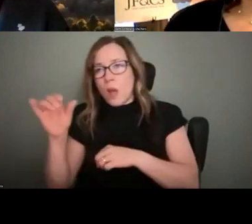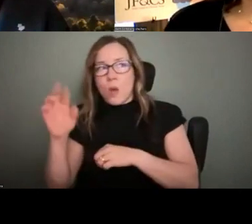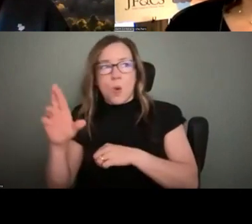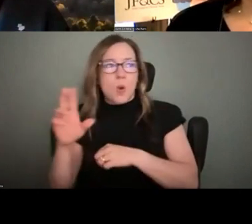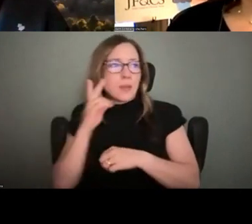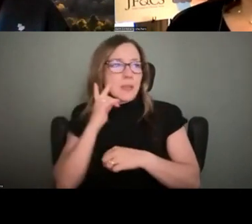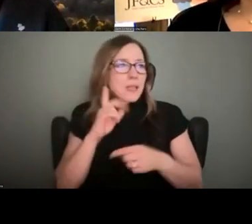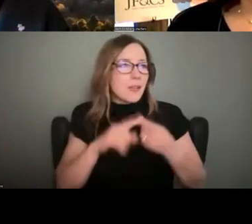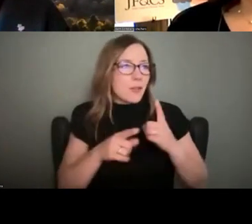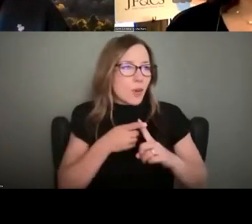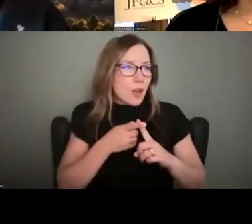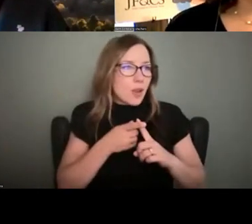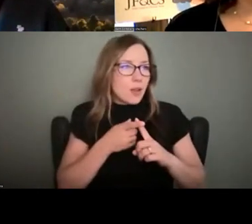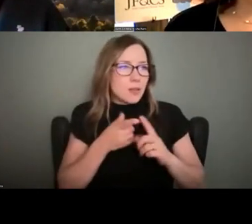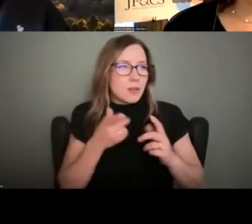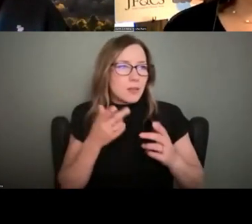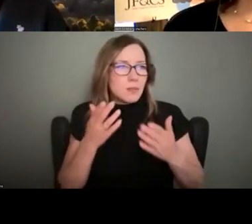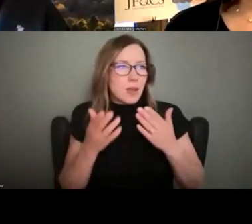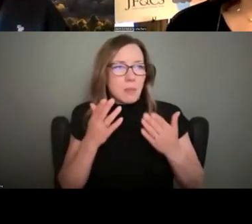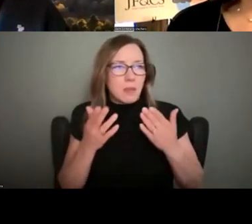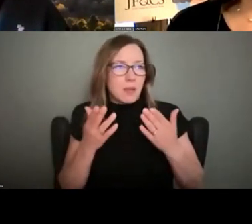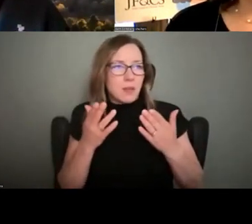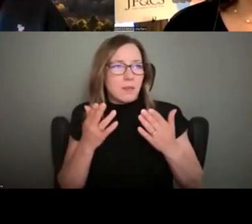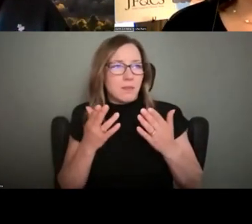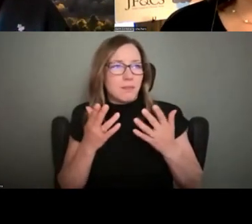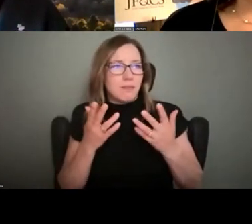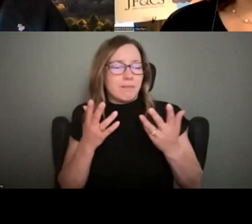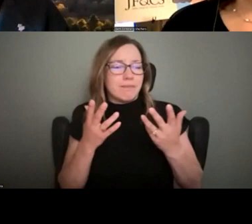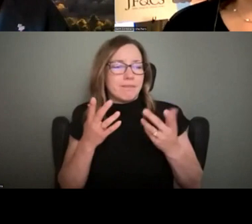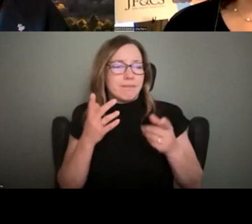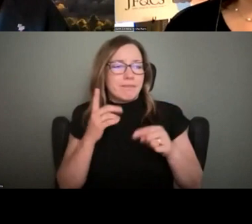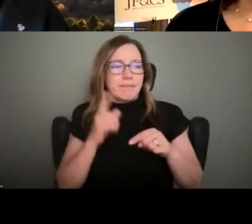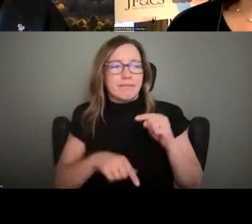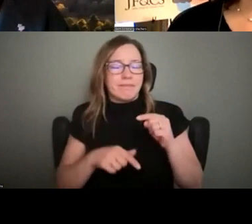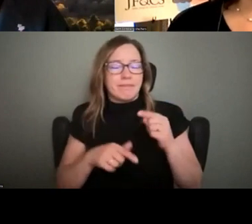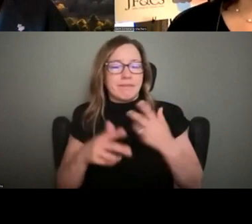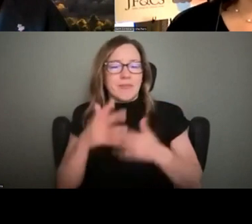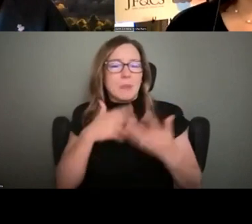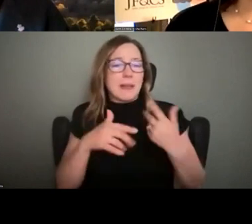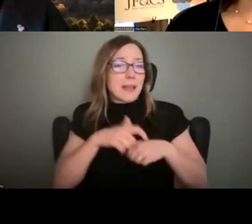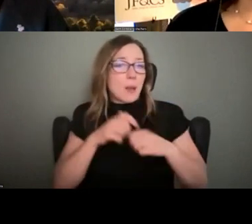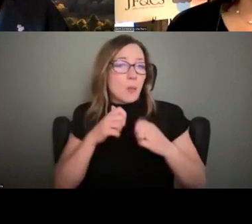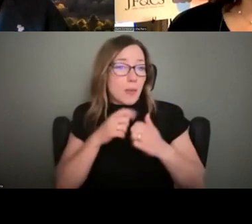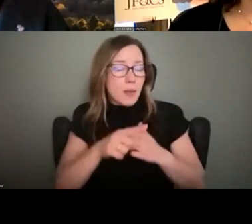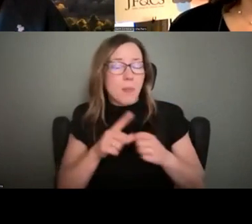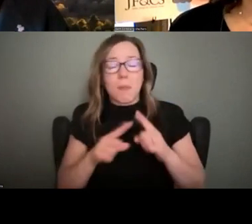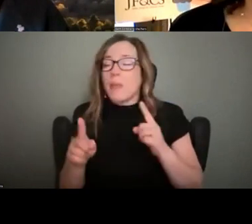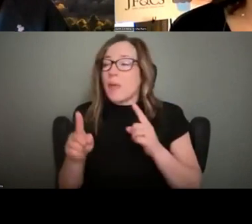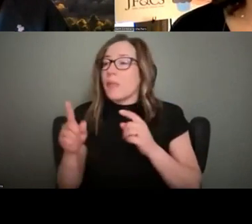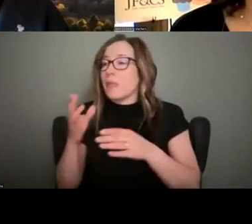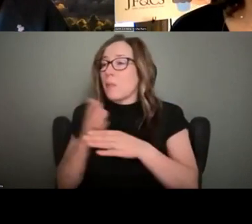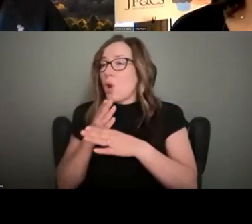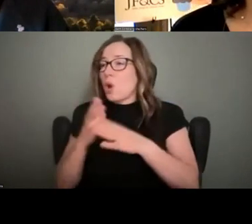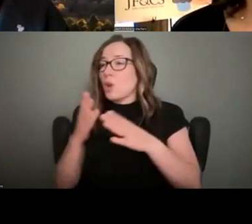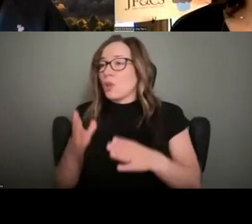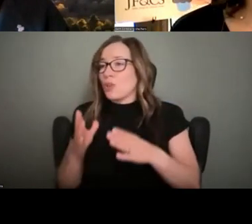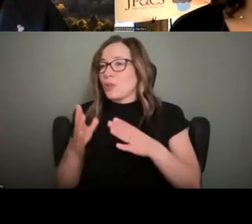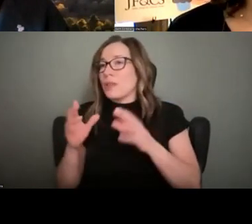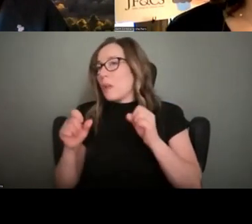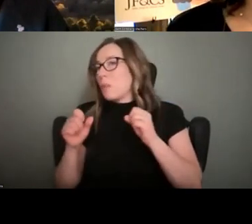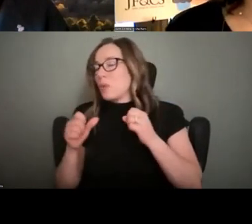not otherwise be able to spend time with. And there's also a need for the partners to have something joyful to do